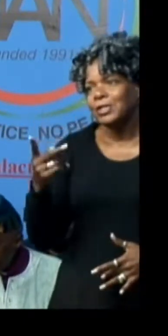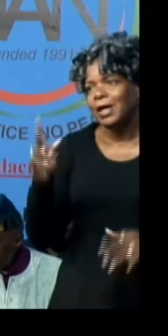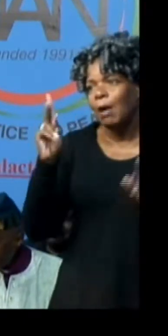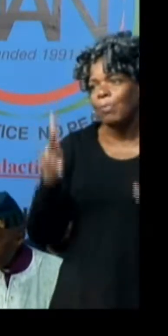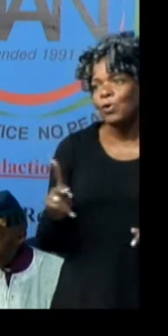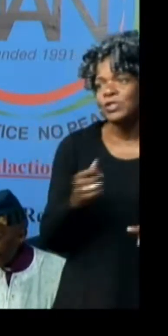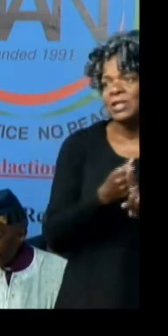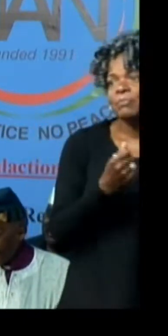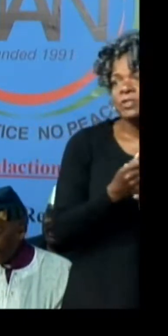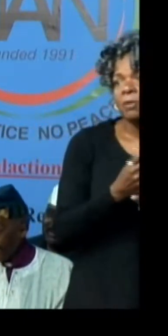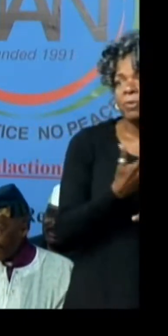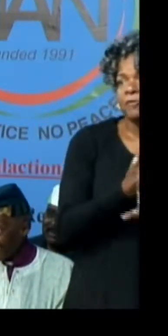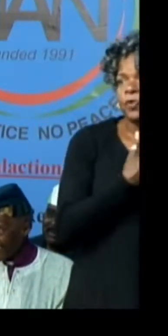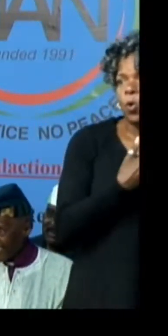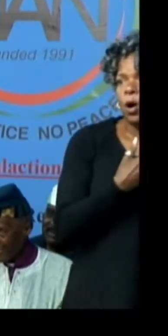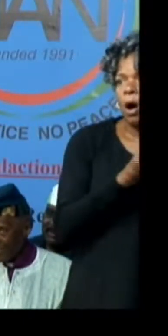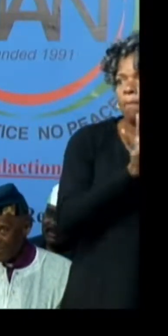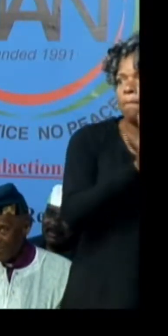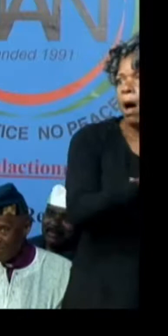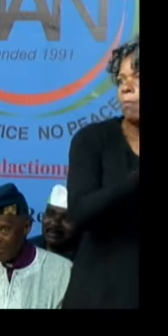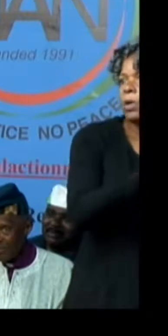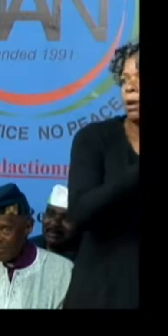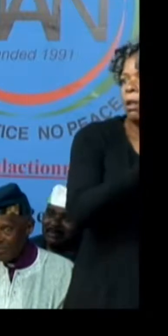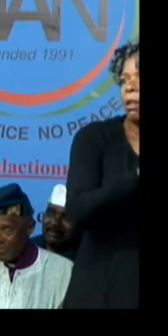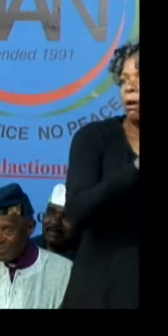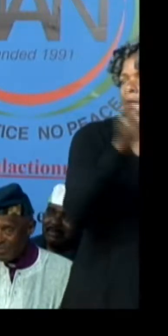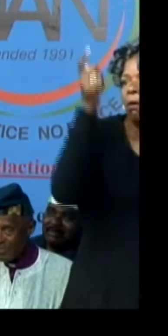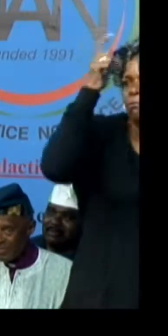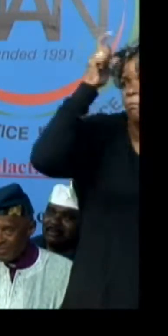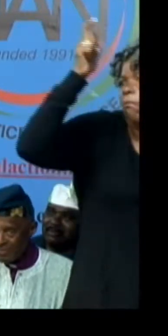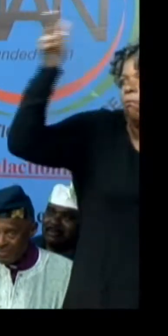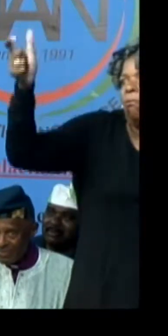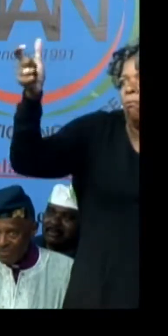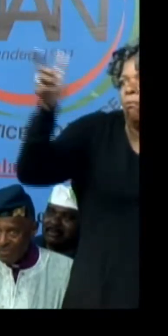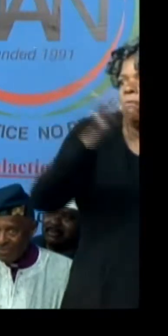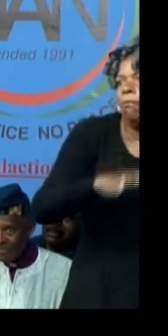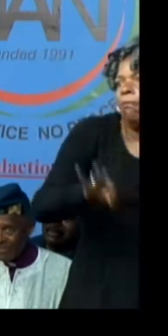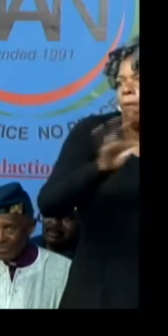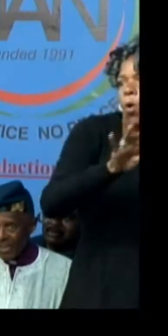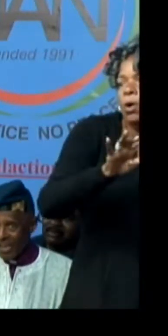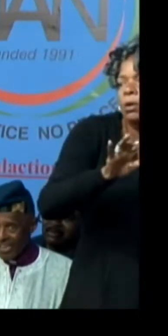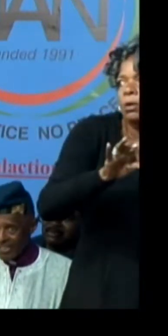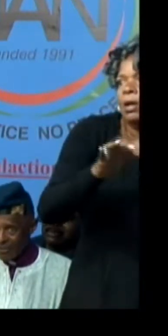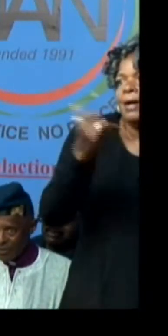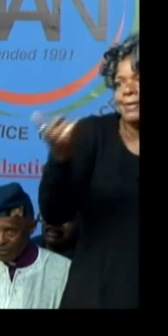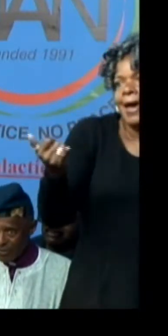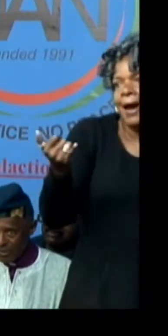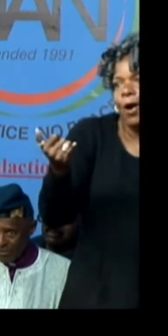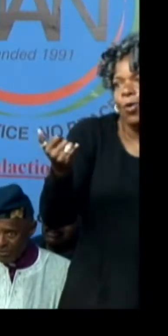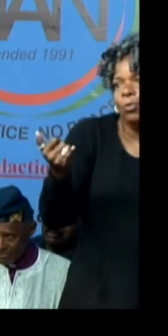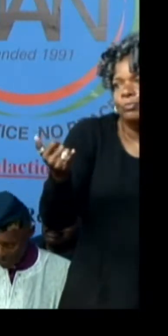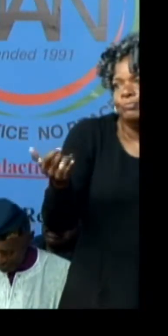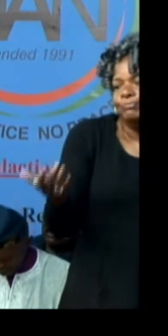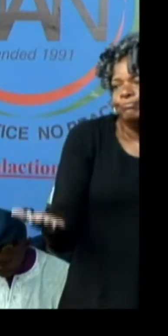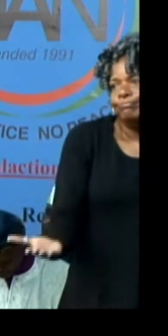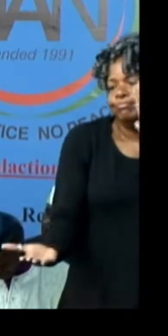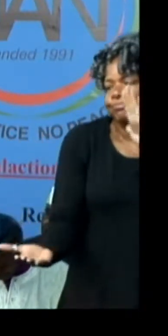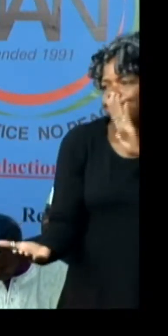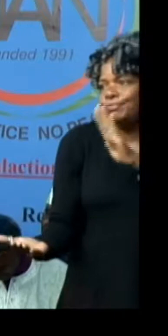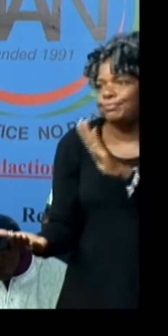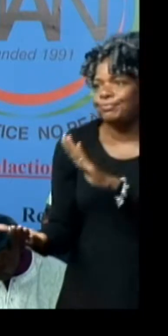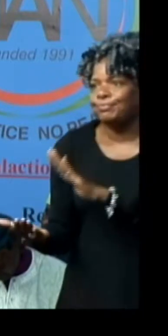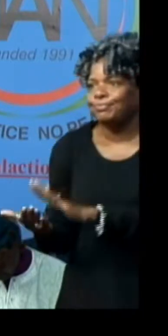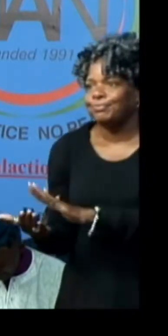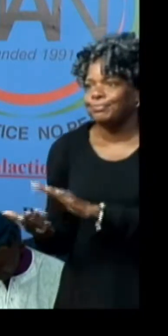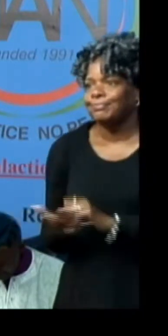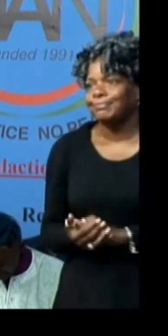A former bishop. Where you had to tell your daughters that he used to be something. And he run around telling